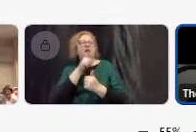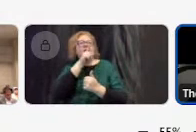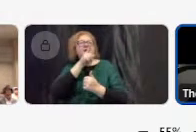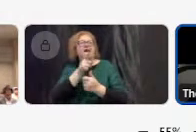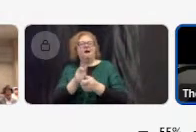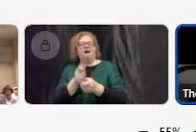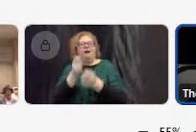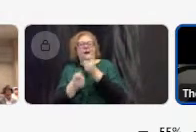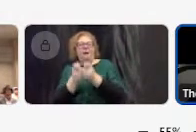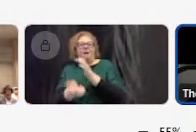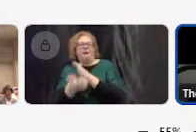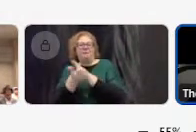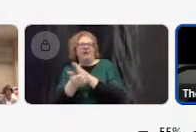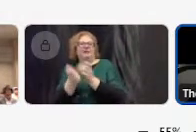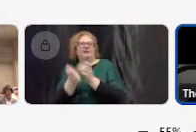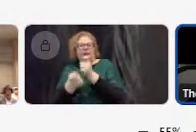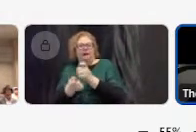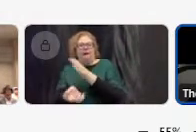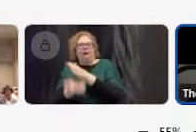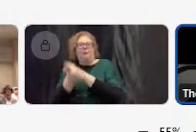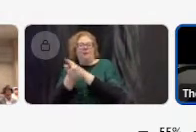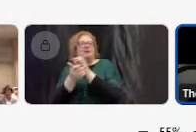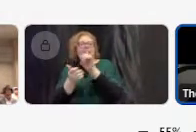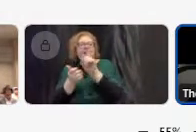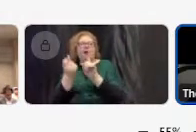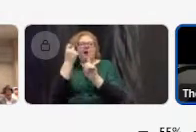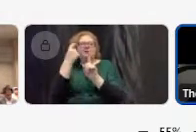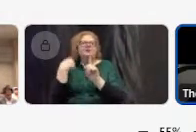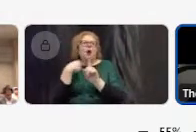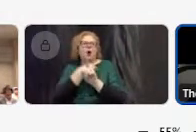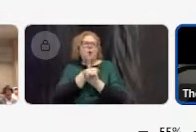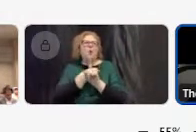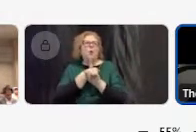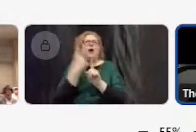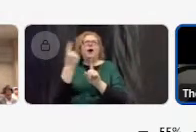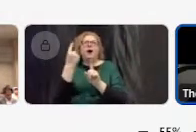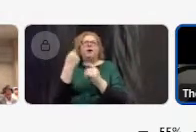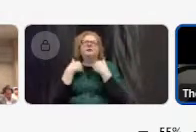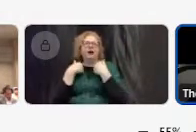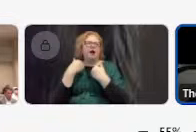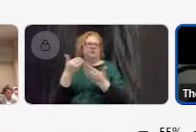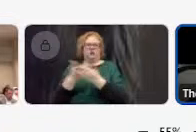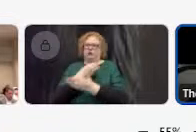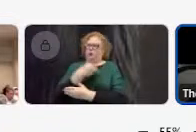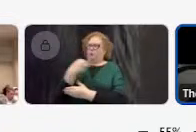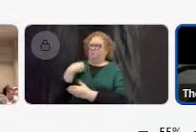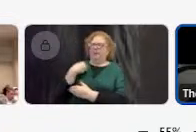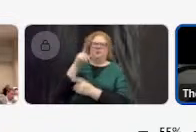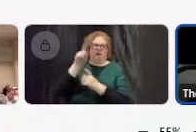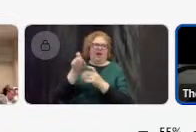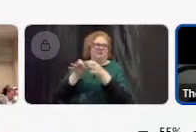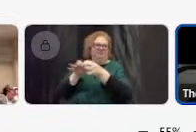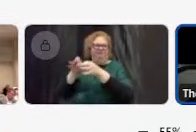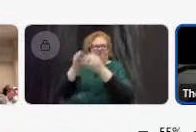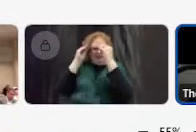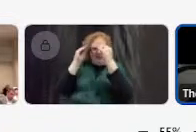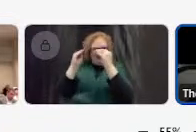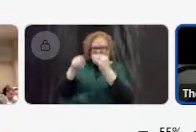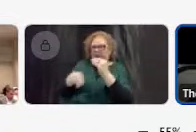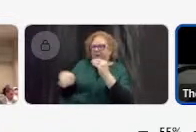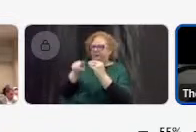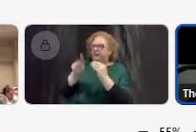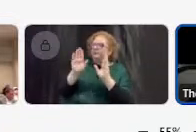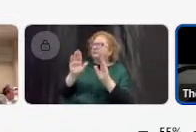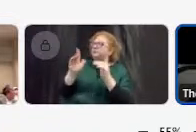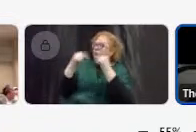Chairman Vogel asked regarding new members, whenever the city looks at a substantial modification to an